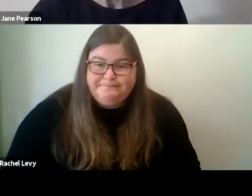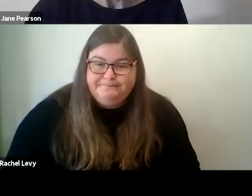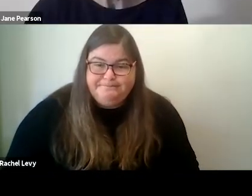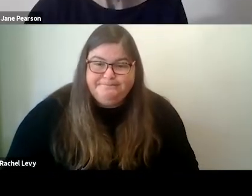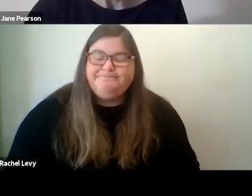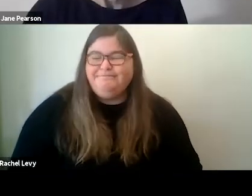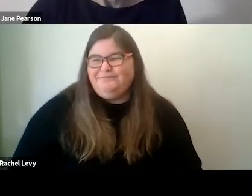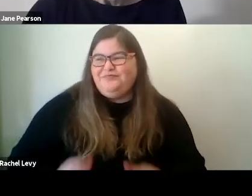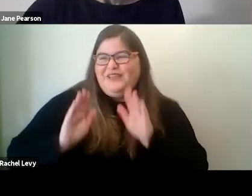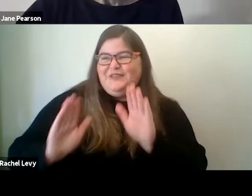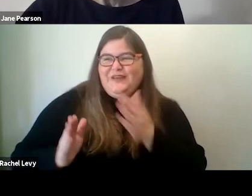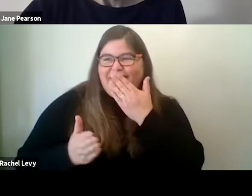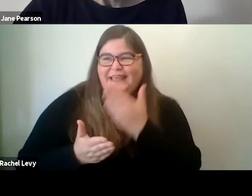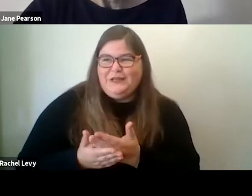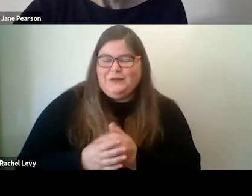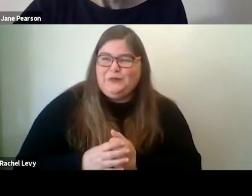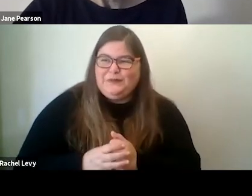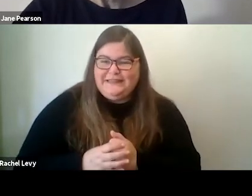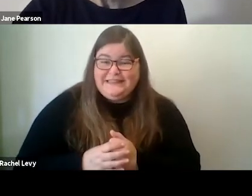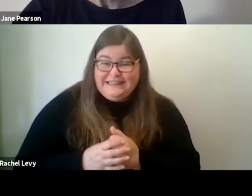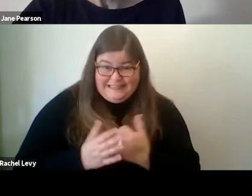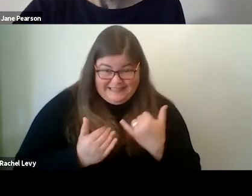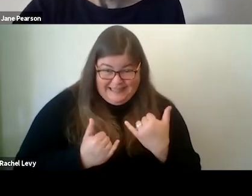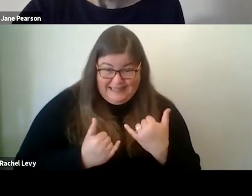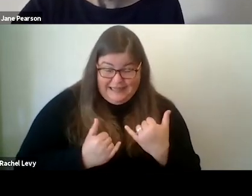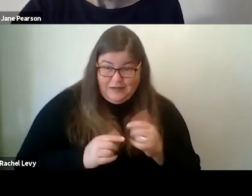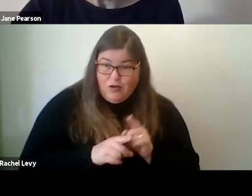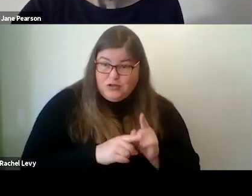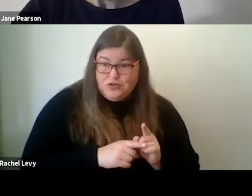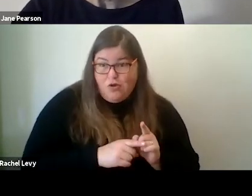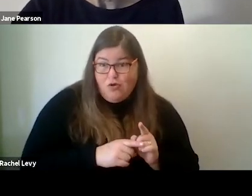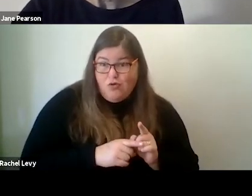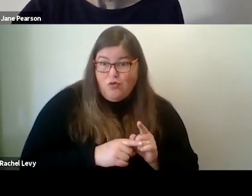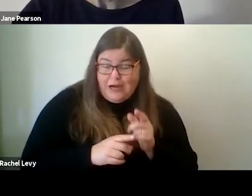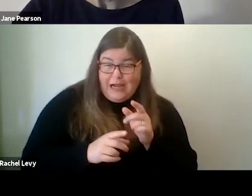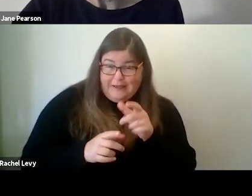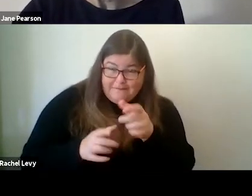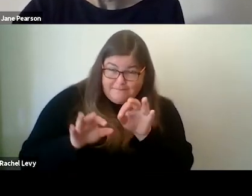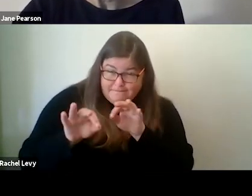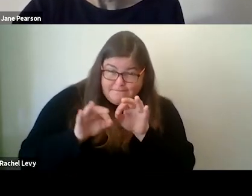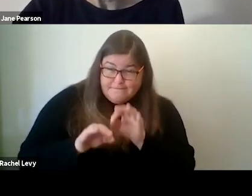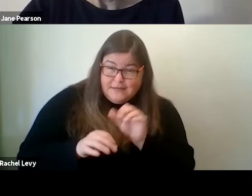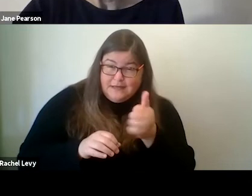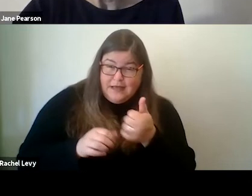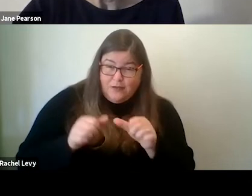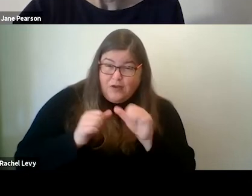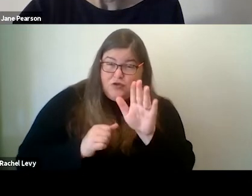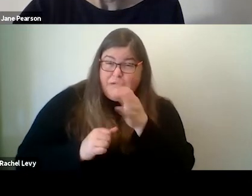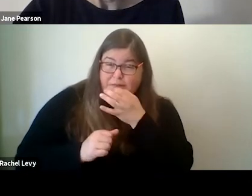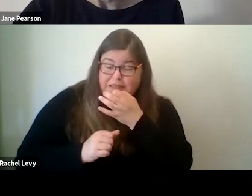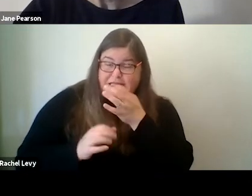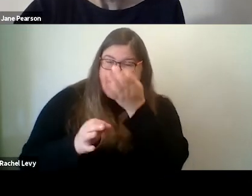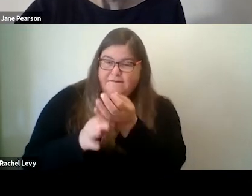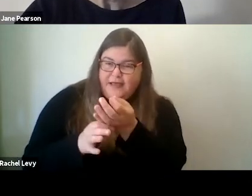That's great. Thank you. And we're also tapping into another area of your expertise in terms of faith communities as being a